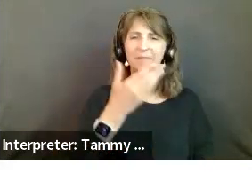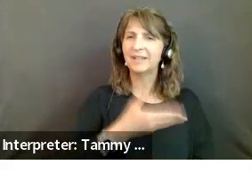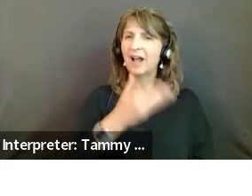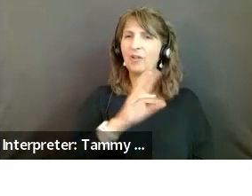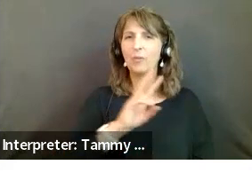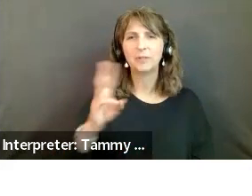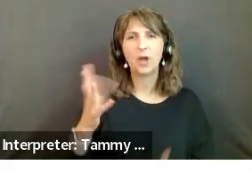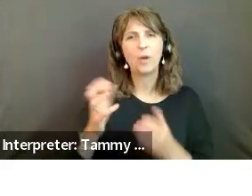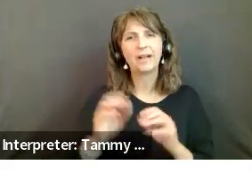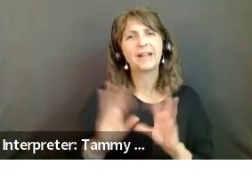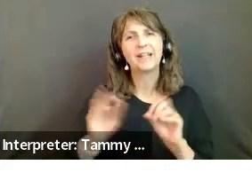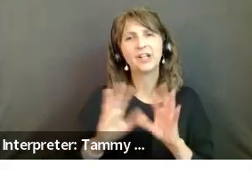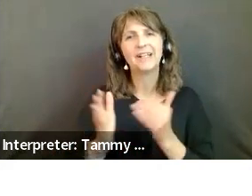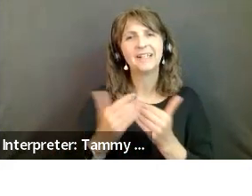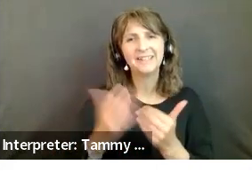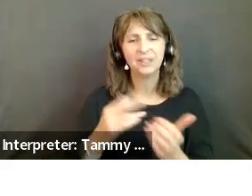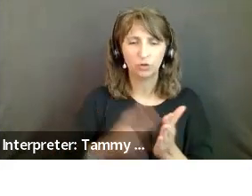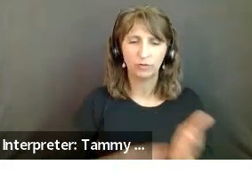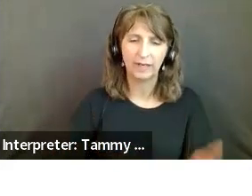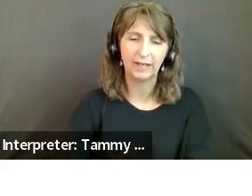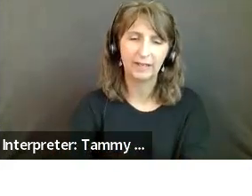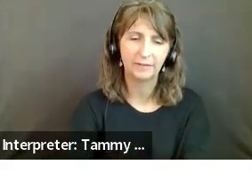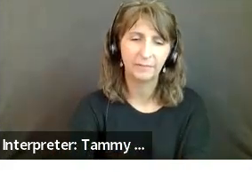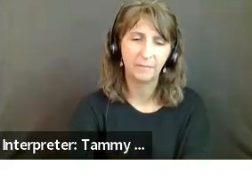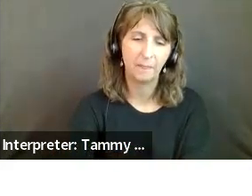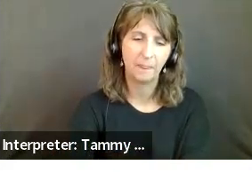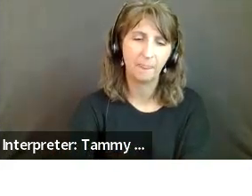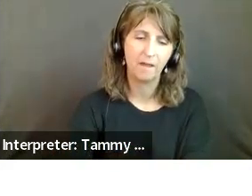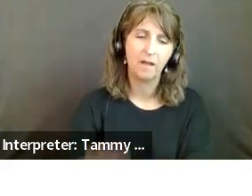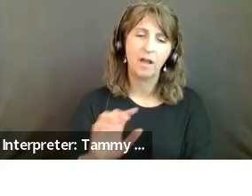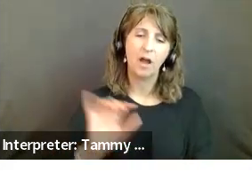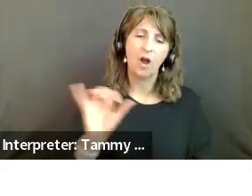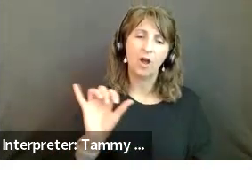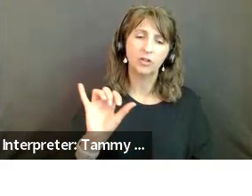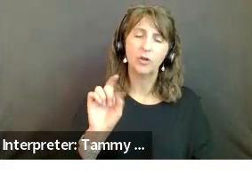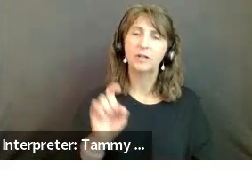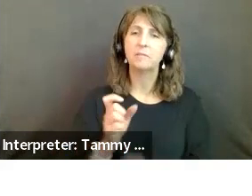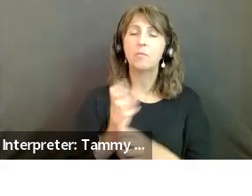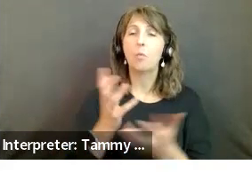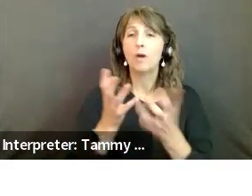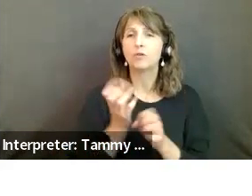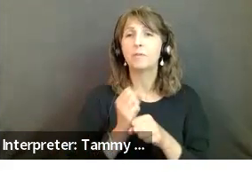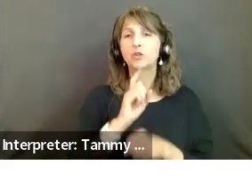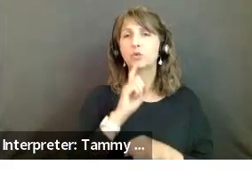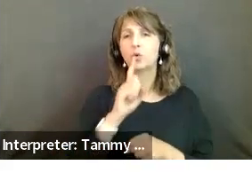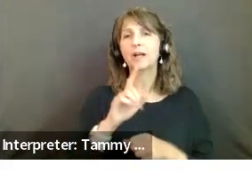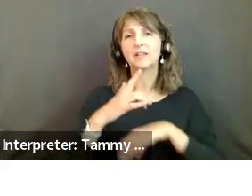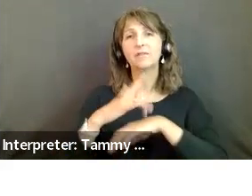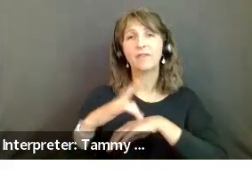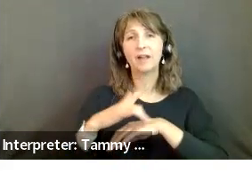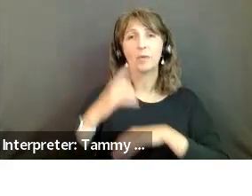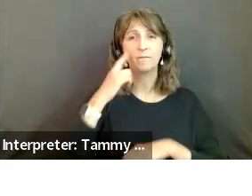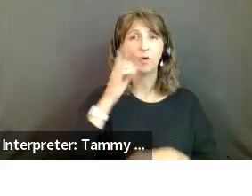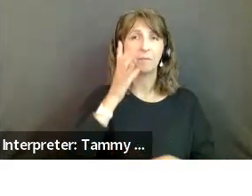we wanted to make sure that it's available to parents all the time, because we know that a lot of times our website